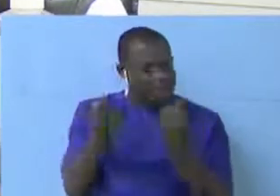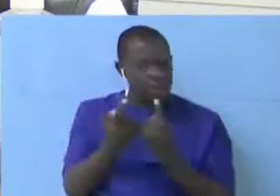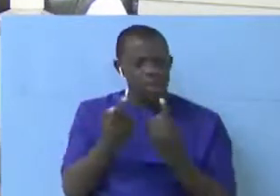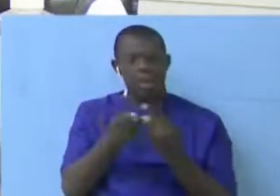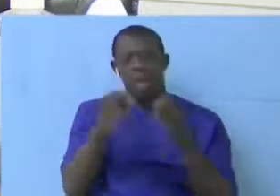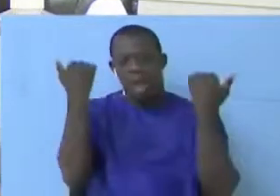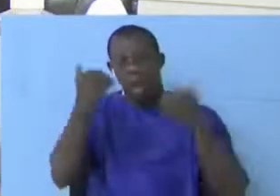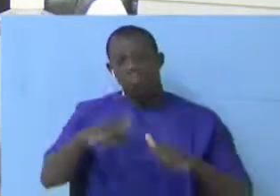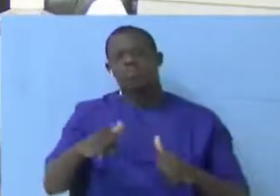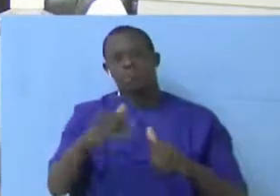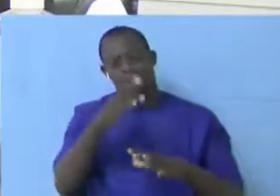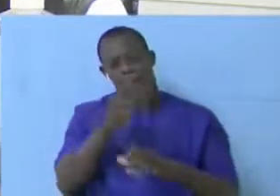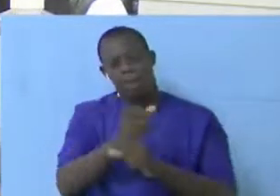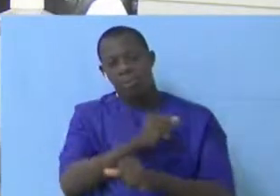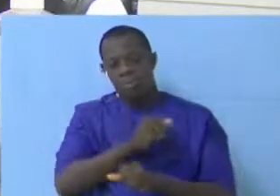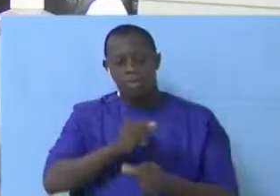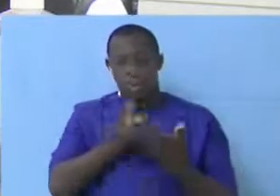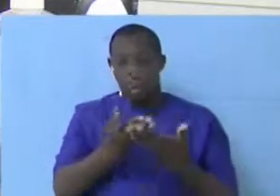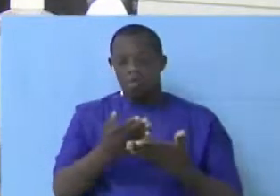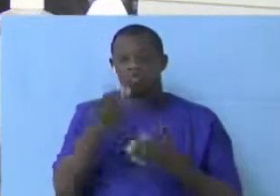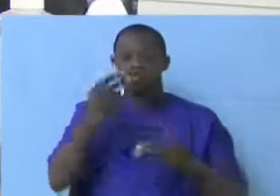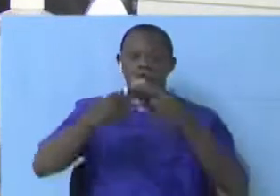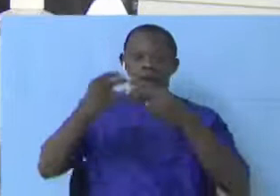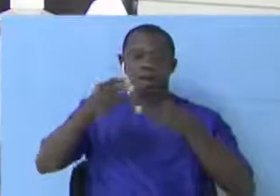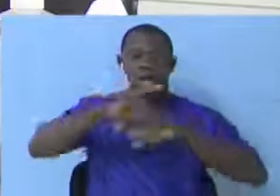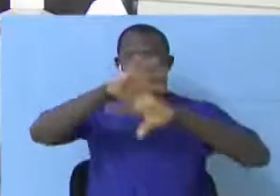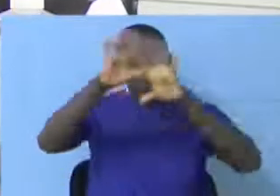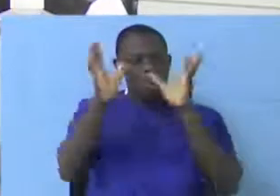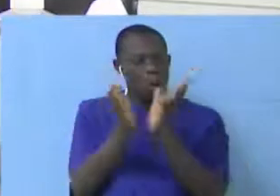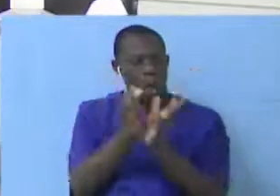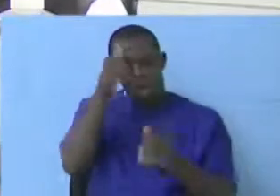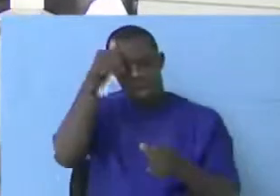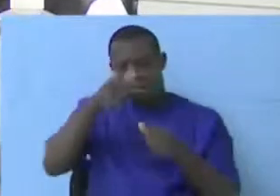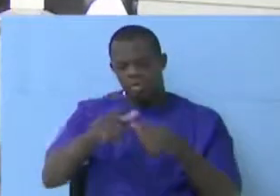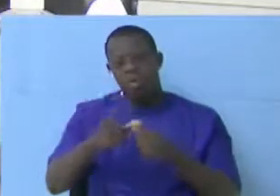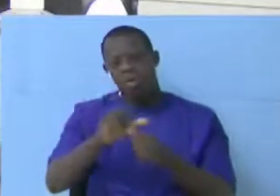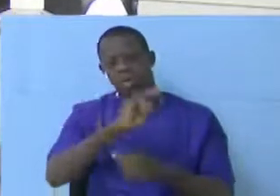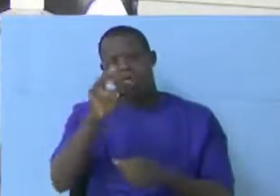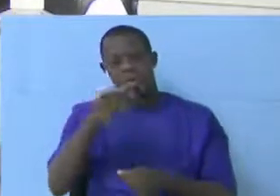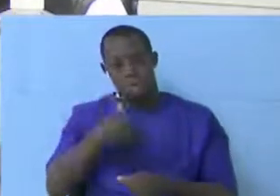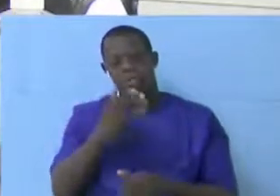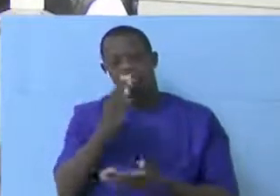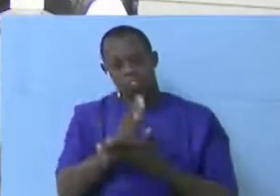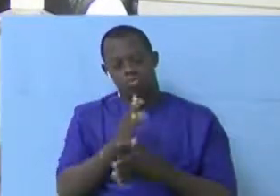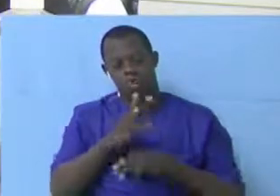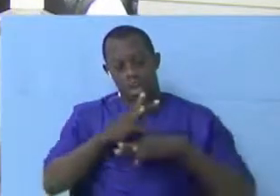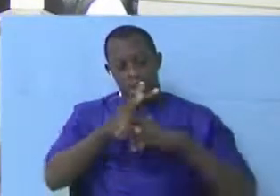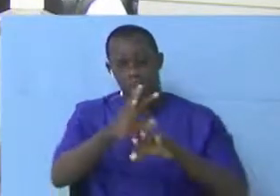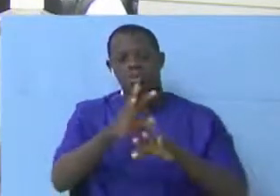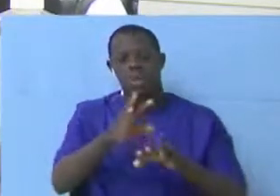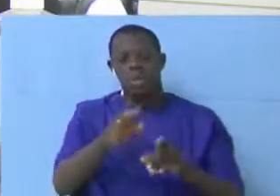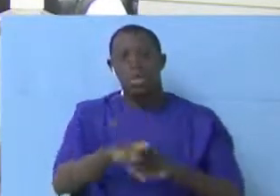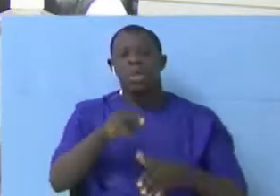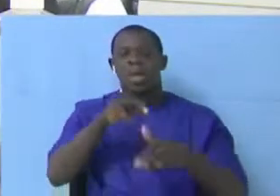I can't remember the full story now, but yes. I know that I was interested in Mara.